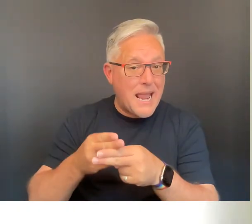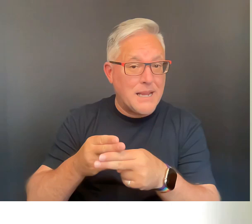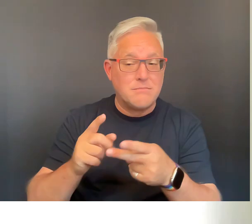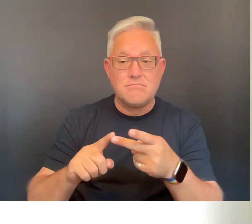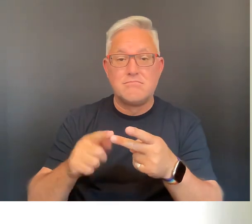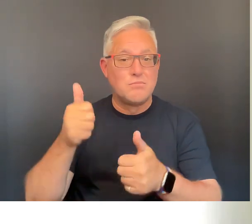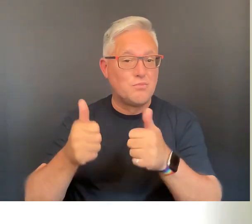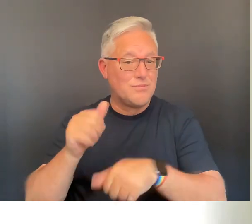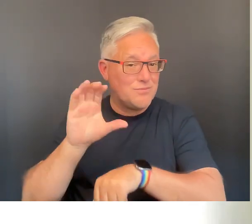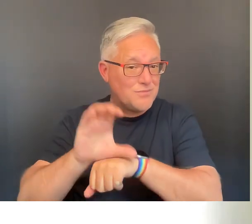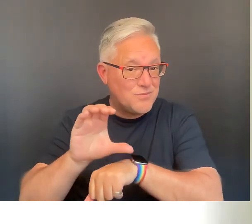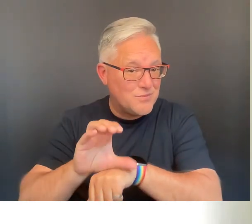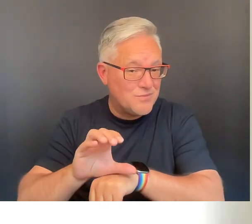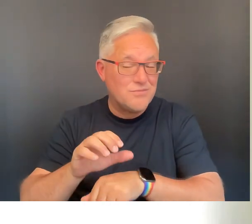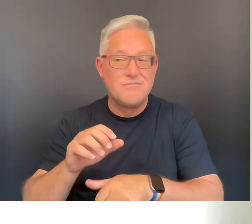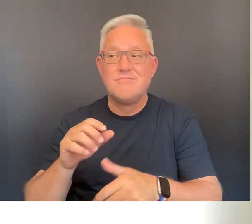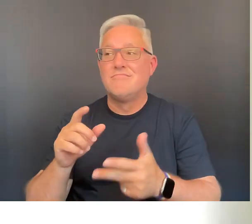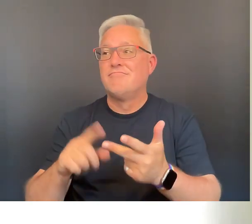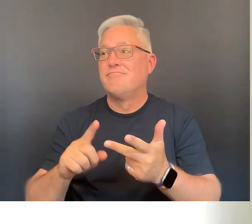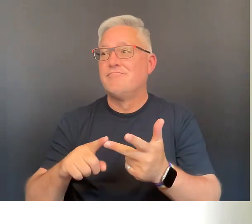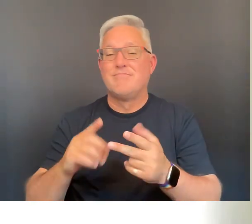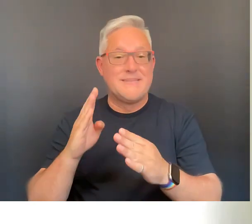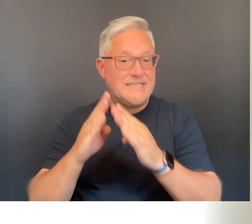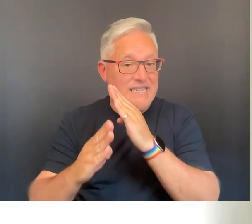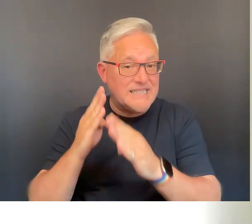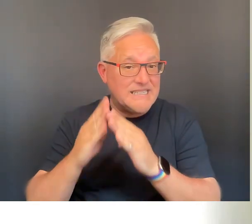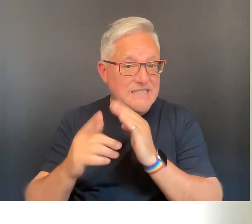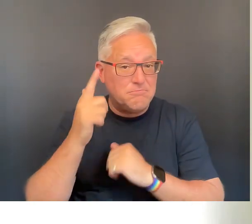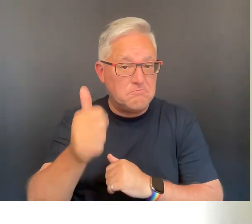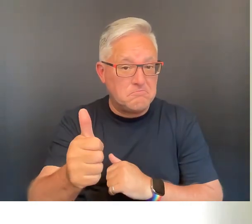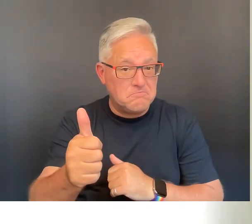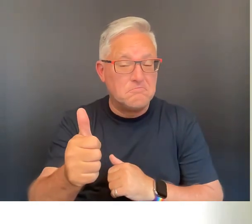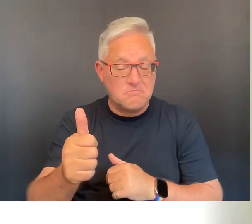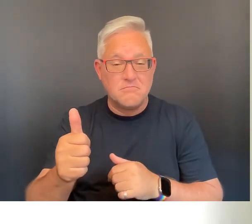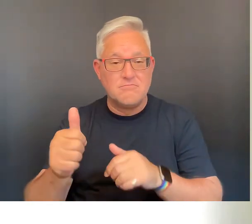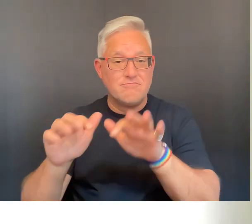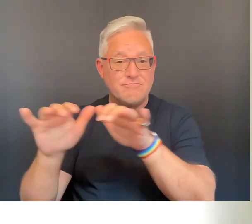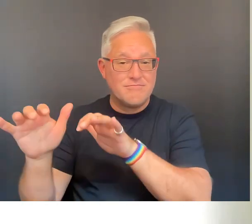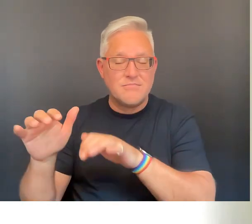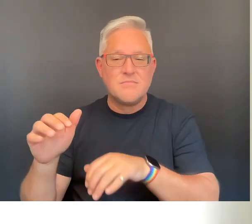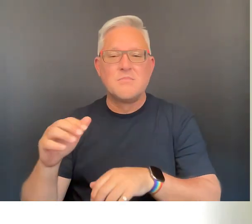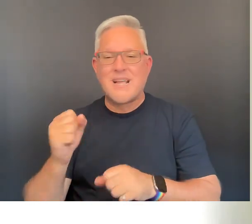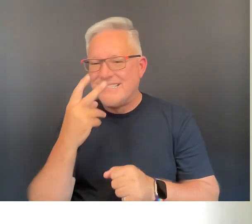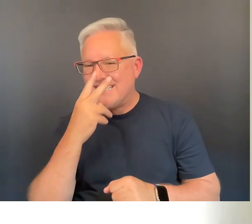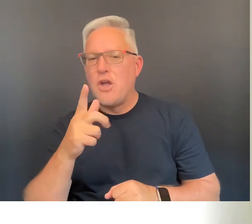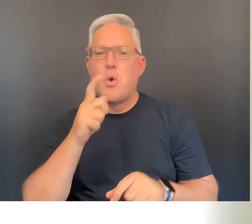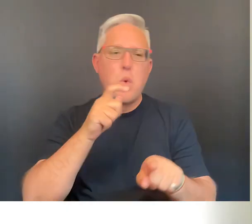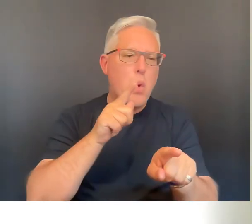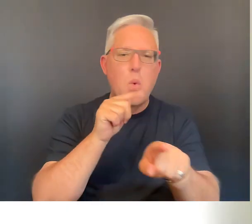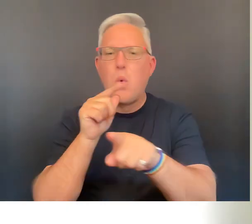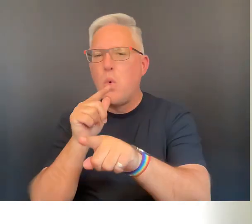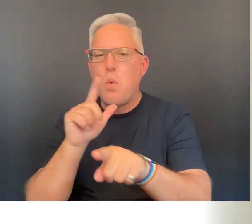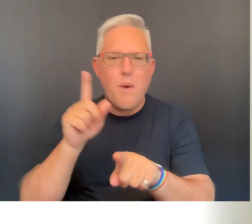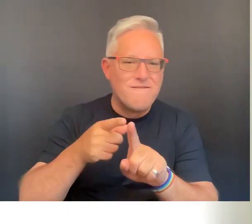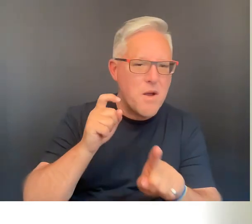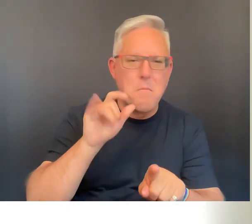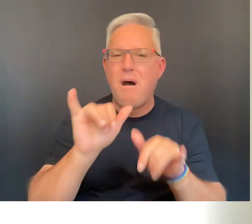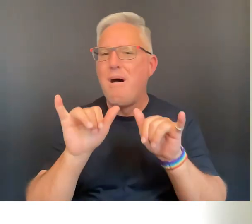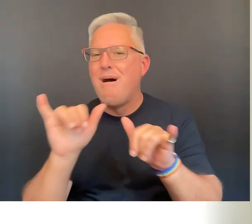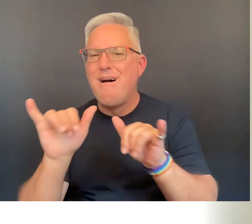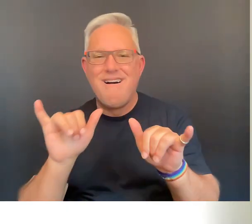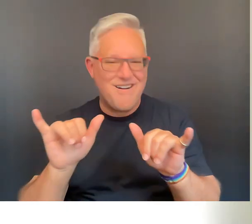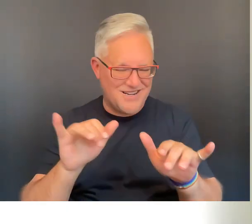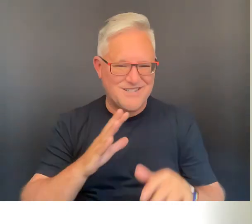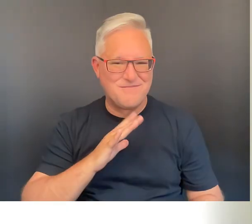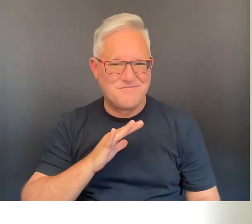your name, your congregation, city if you want, so we know geographically where you're all joining